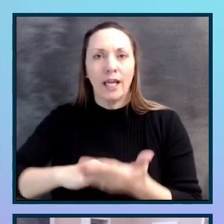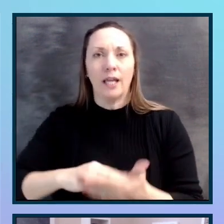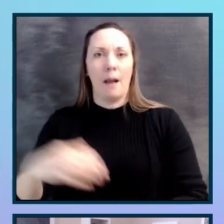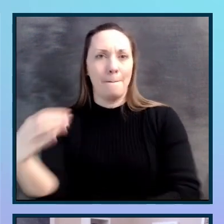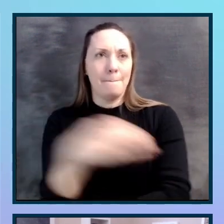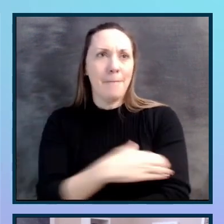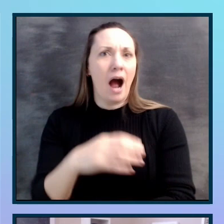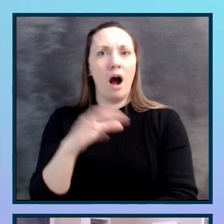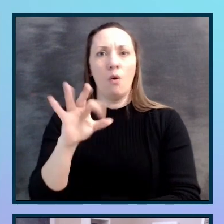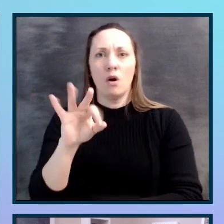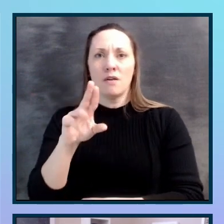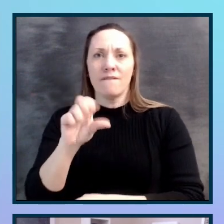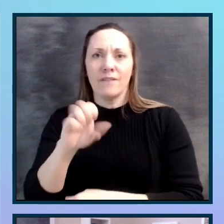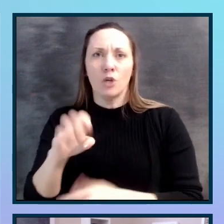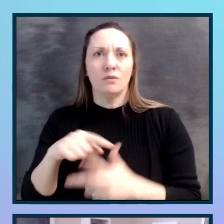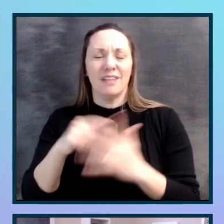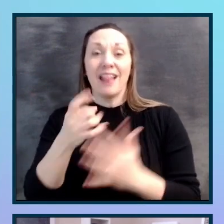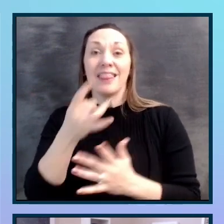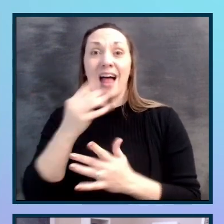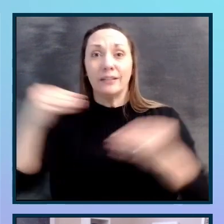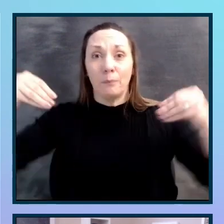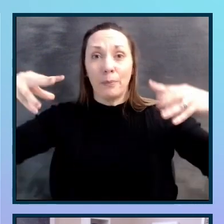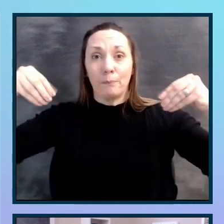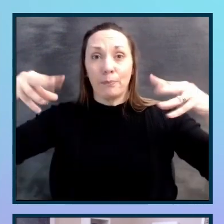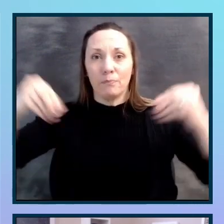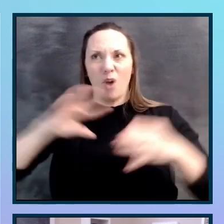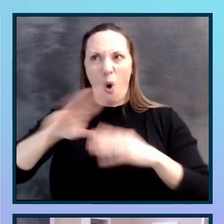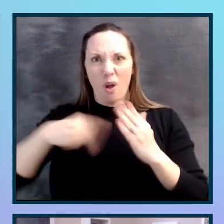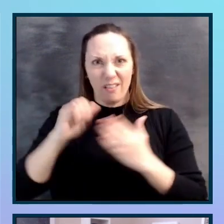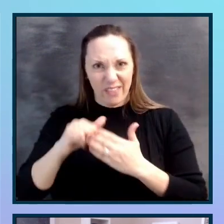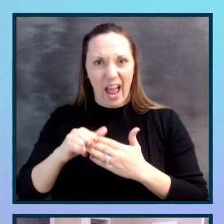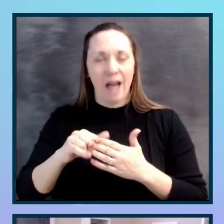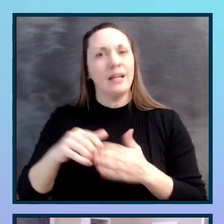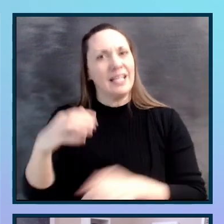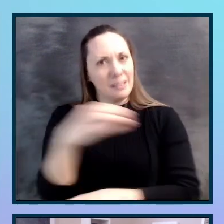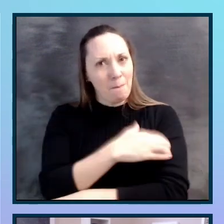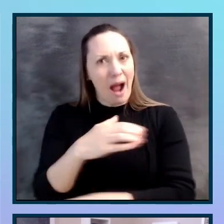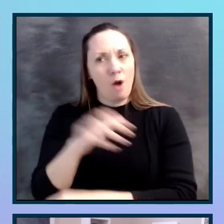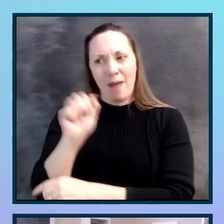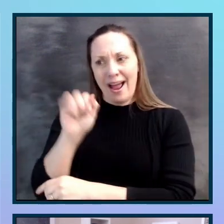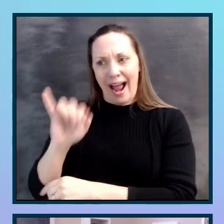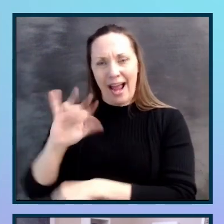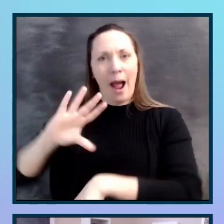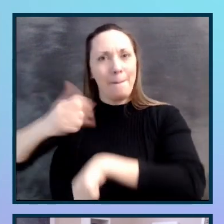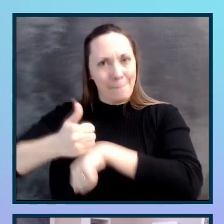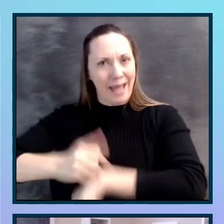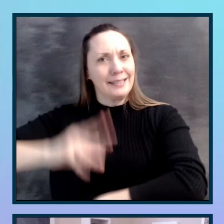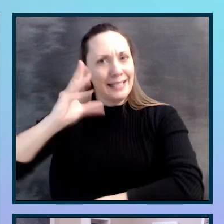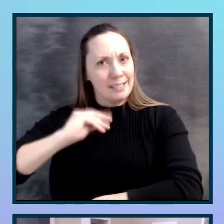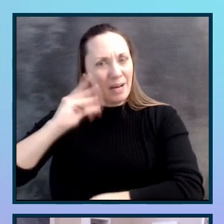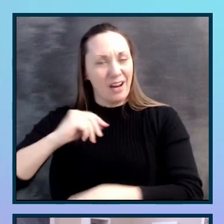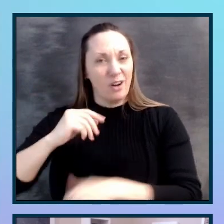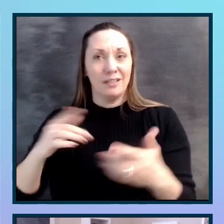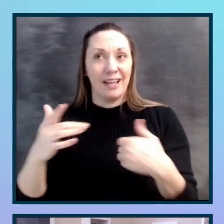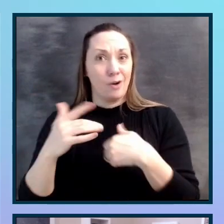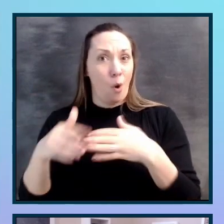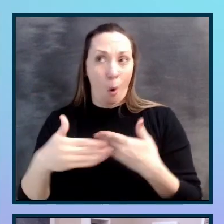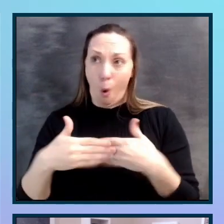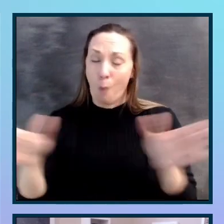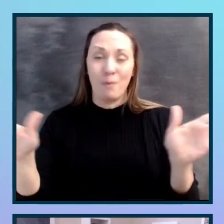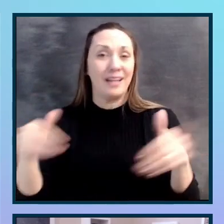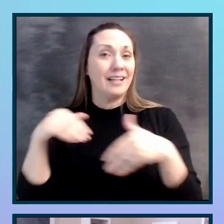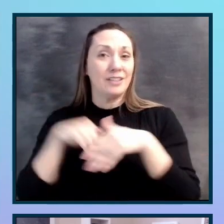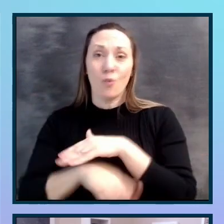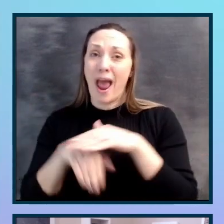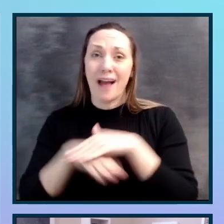lights, all of these things are powered by AI-based experiences and are opening access to things that